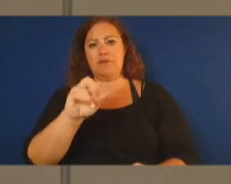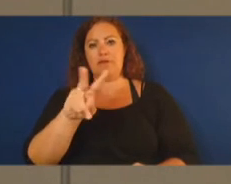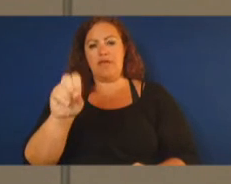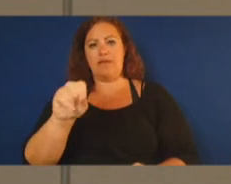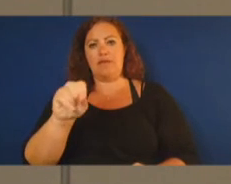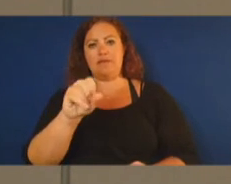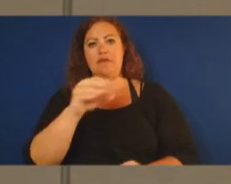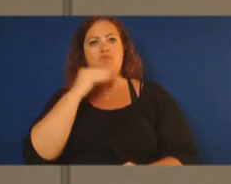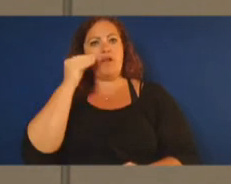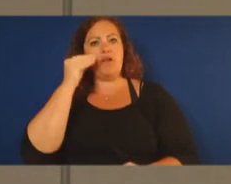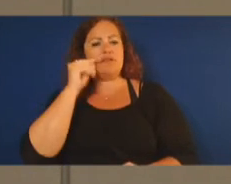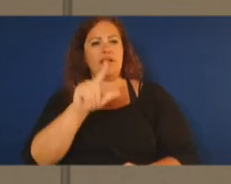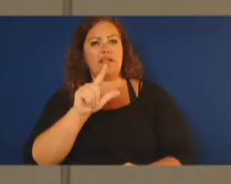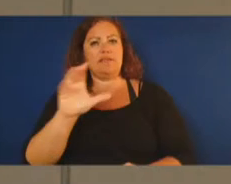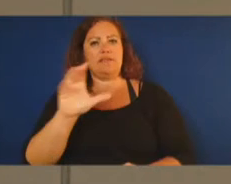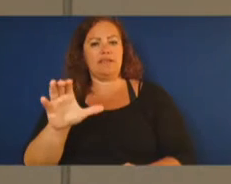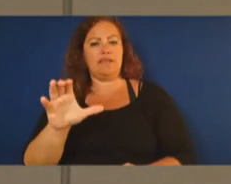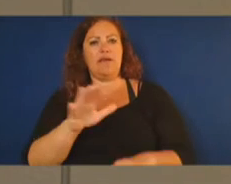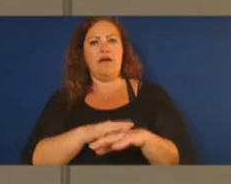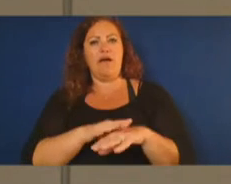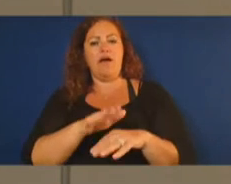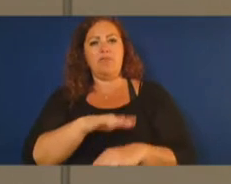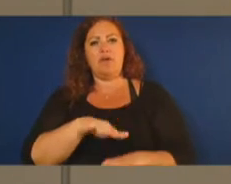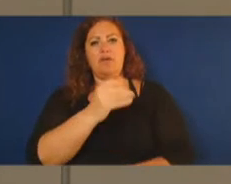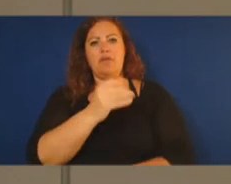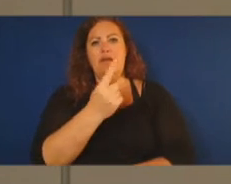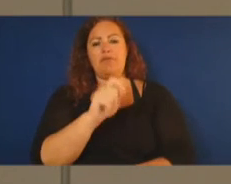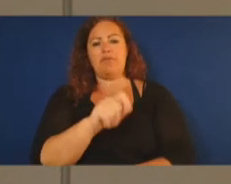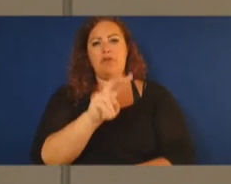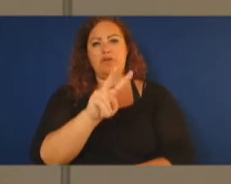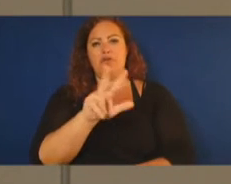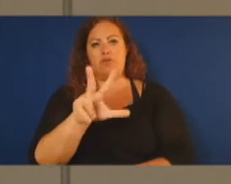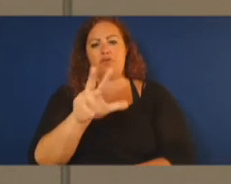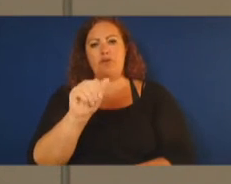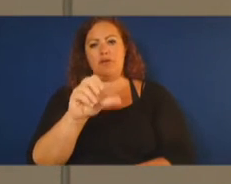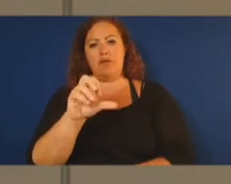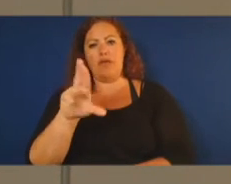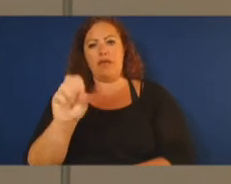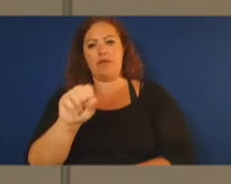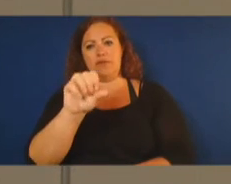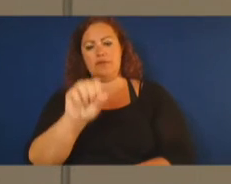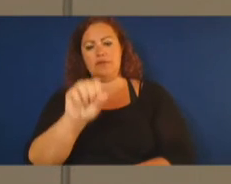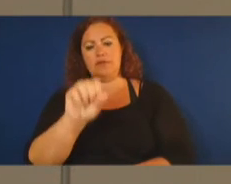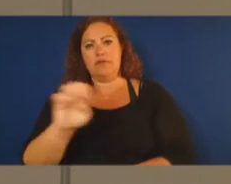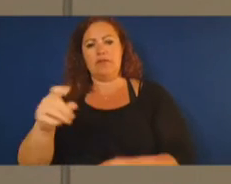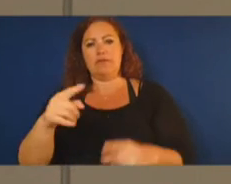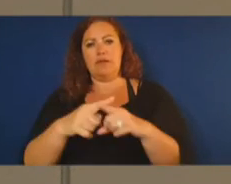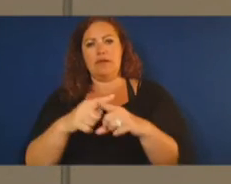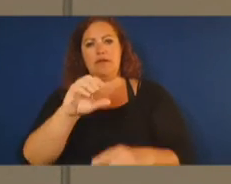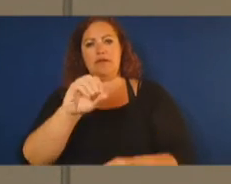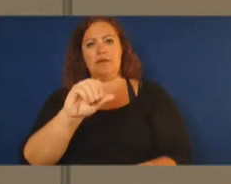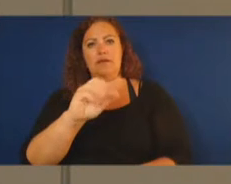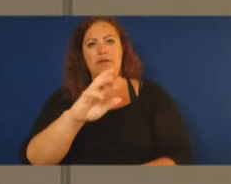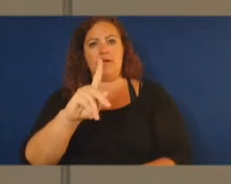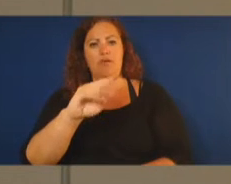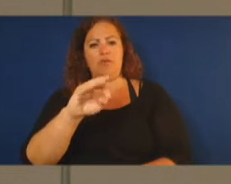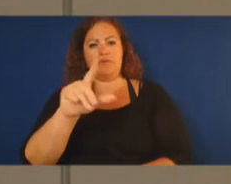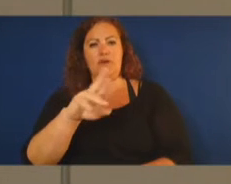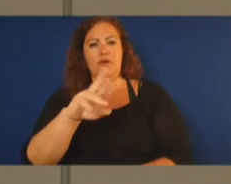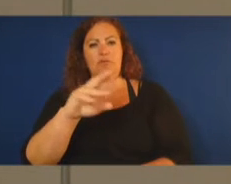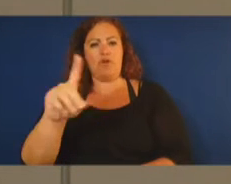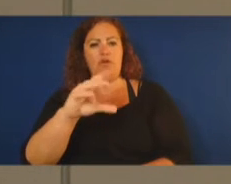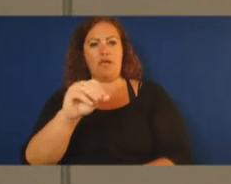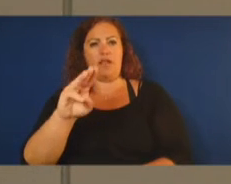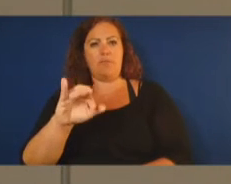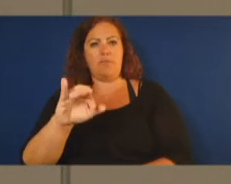LLC located on approximately 11.23 Acres at the southeast intersection of Oakdale Road and Mount hly hunsville Road north